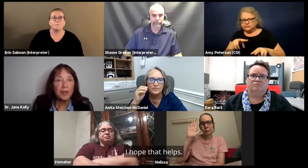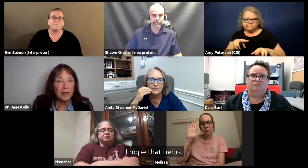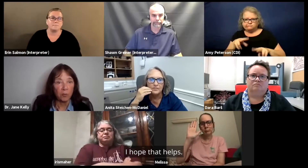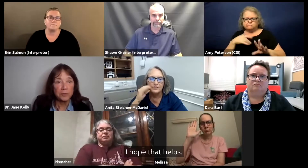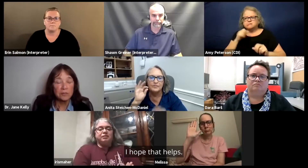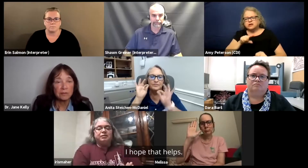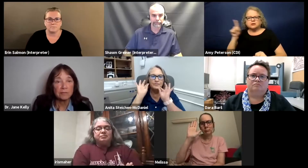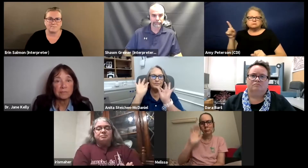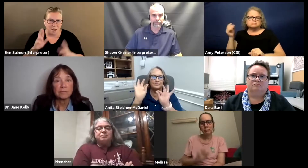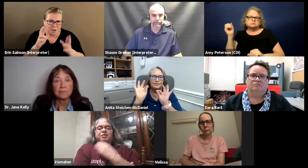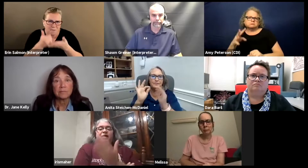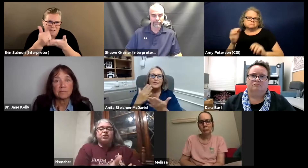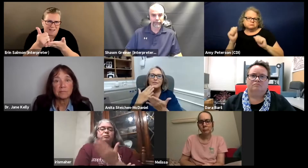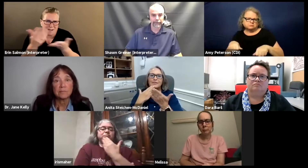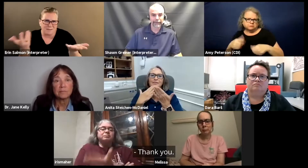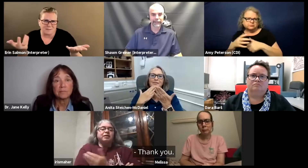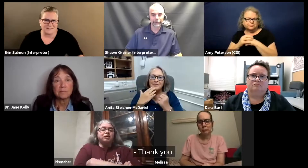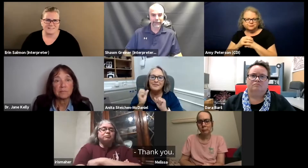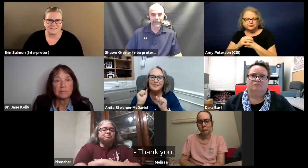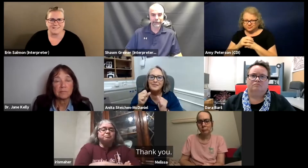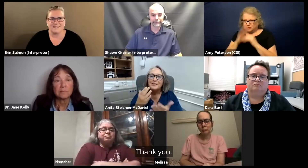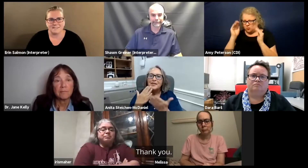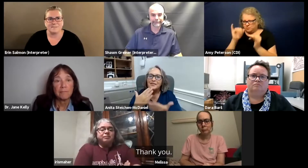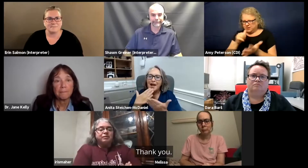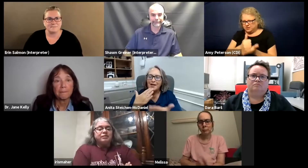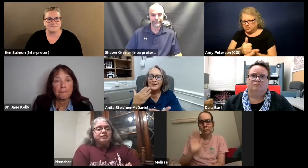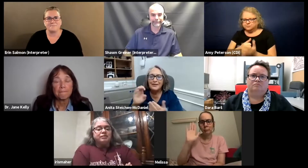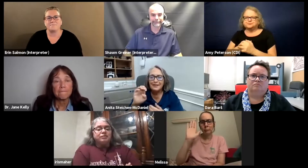I hope that helps. Thank you. Thank you.